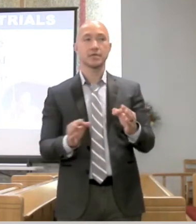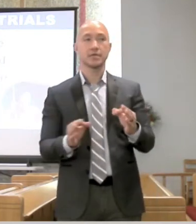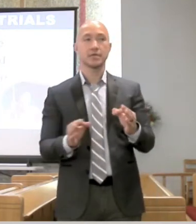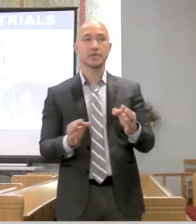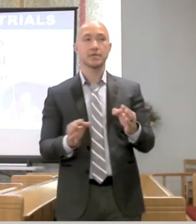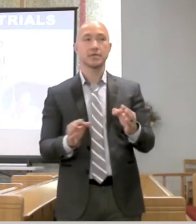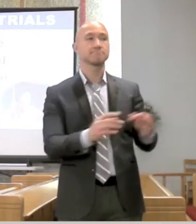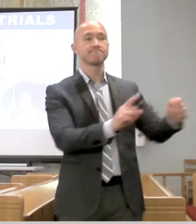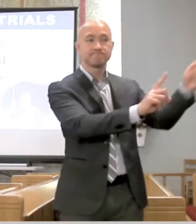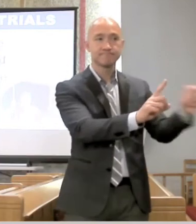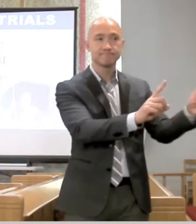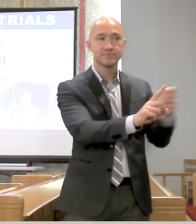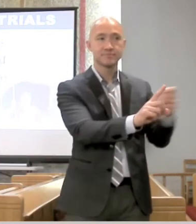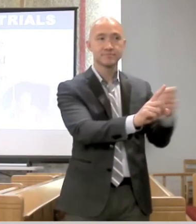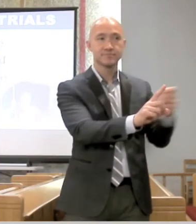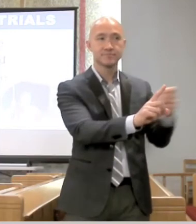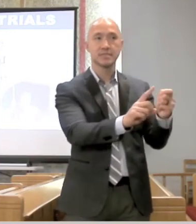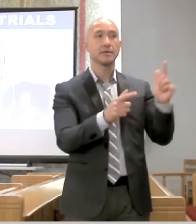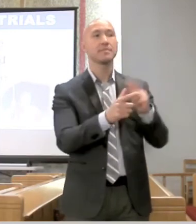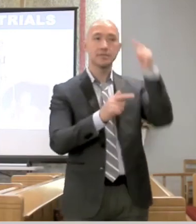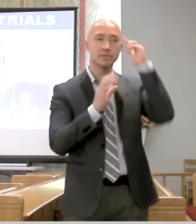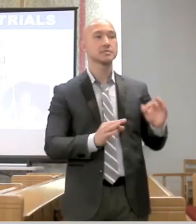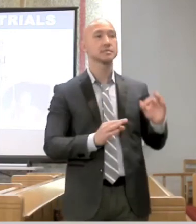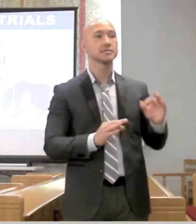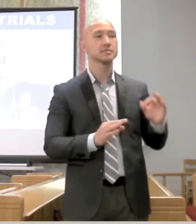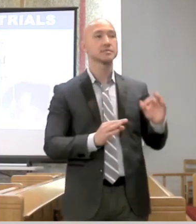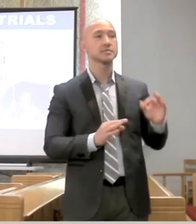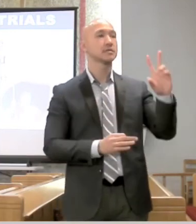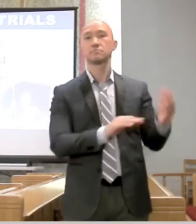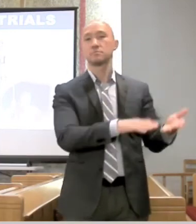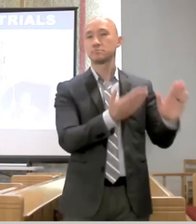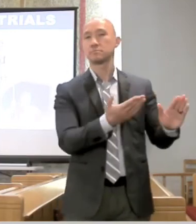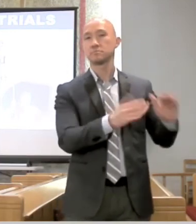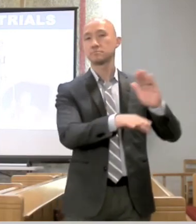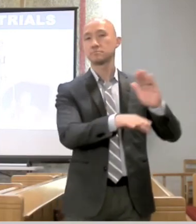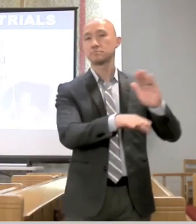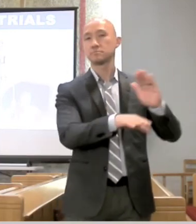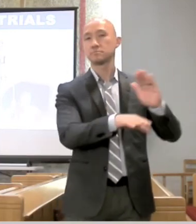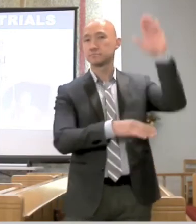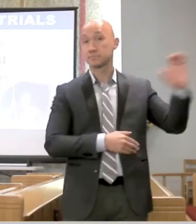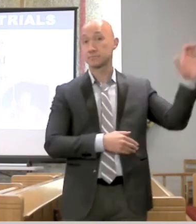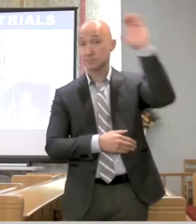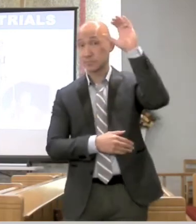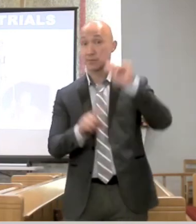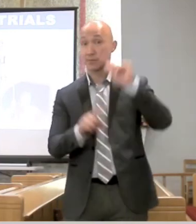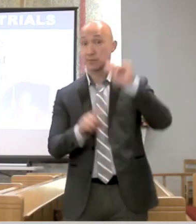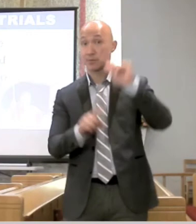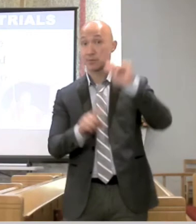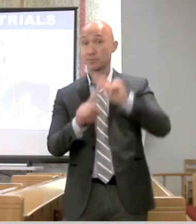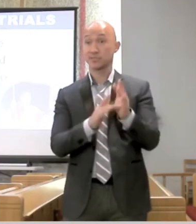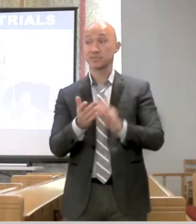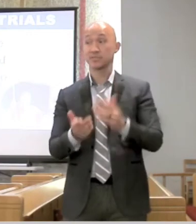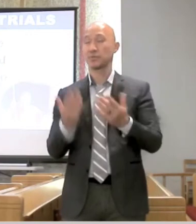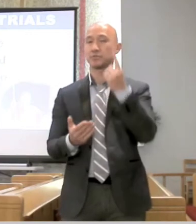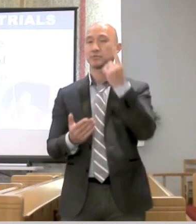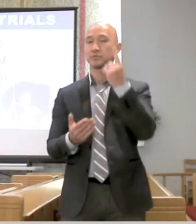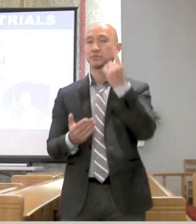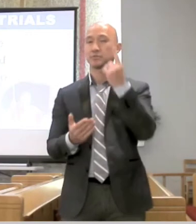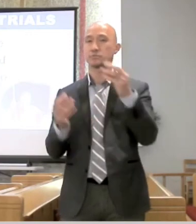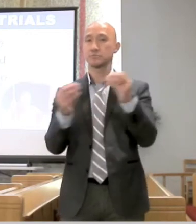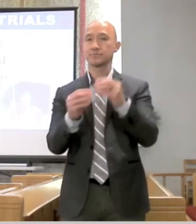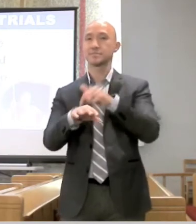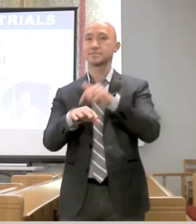one prior to crucifixion. That's something that I learned in researching this out. It was a lighter one, a